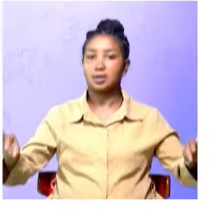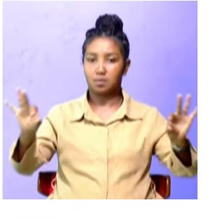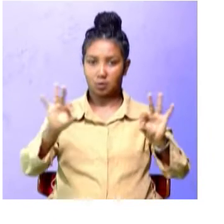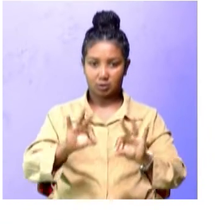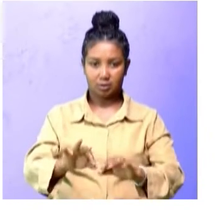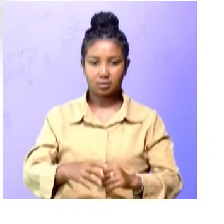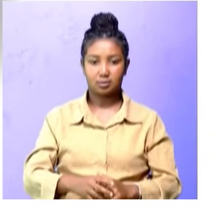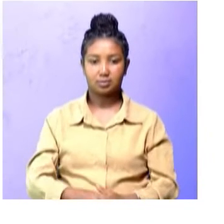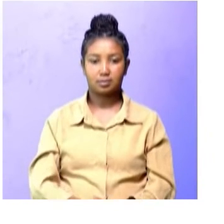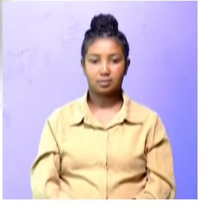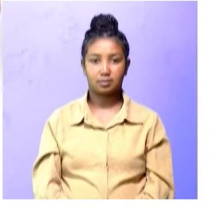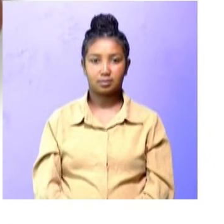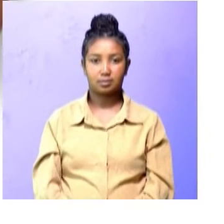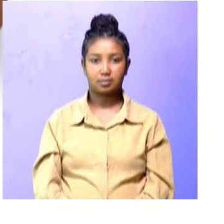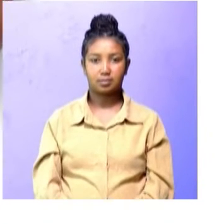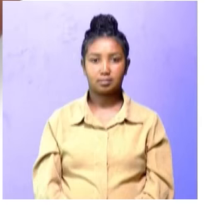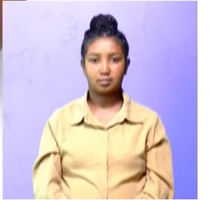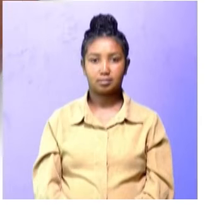important.